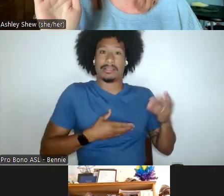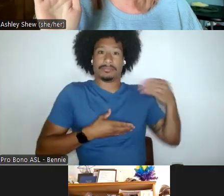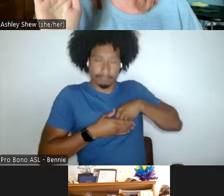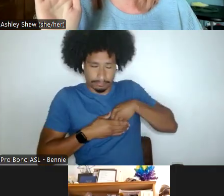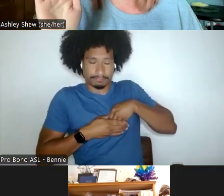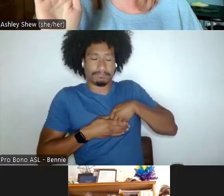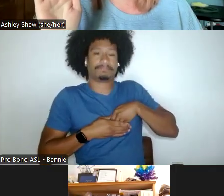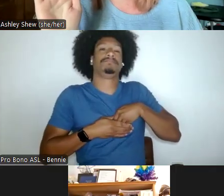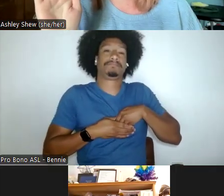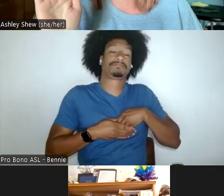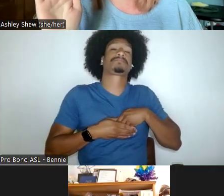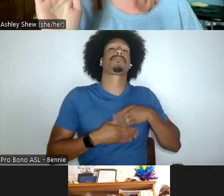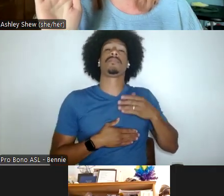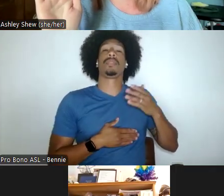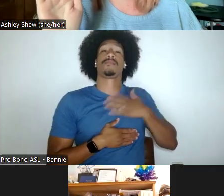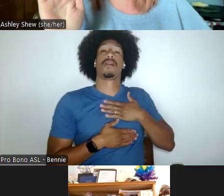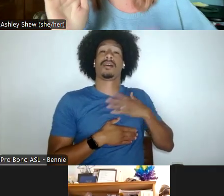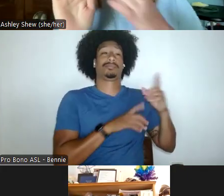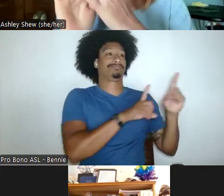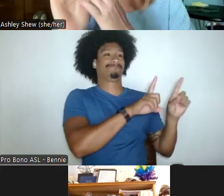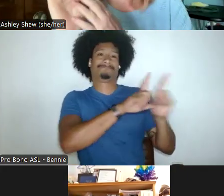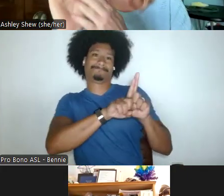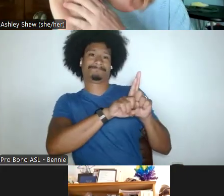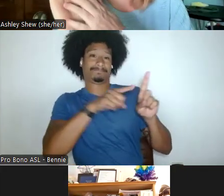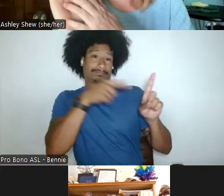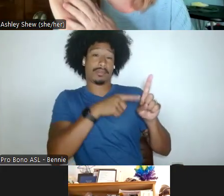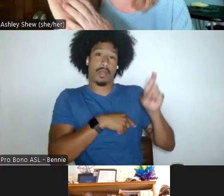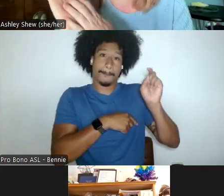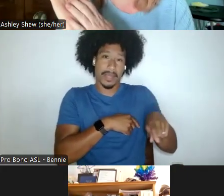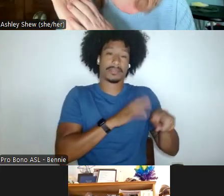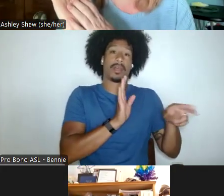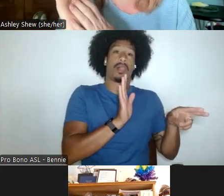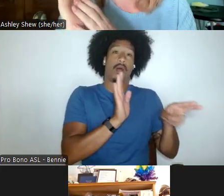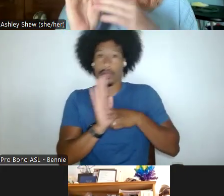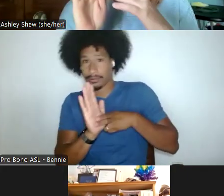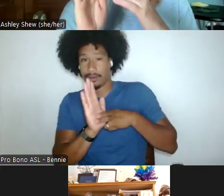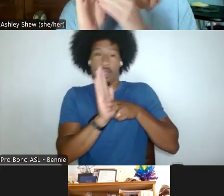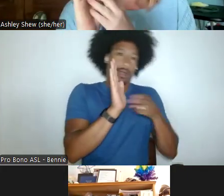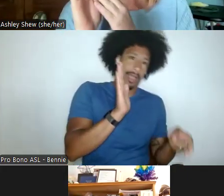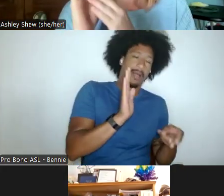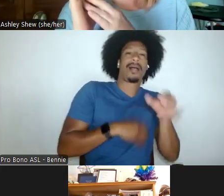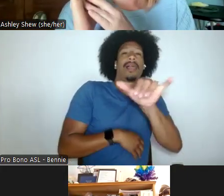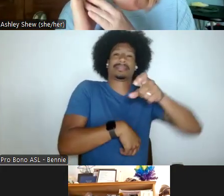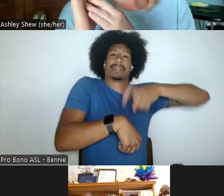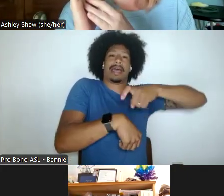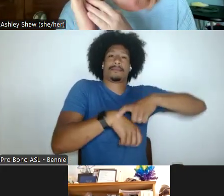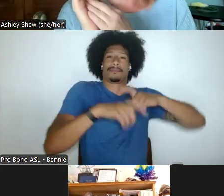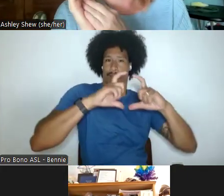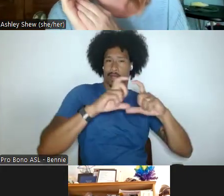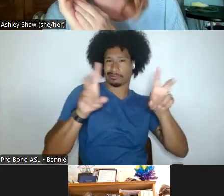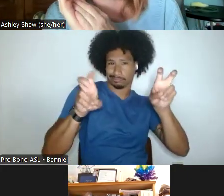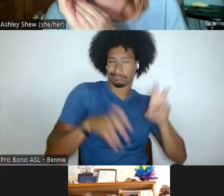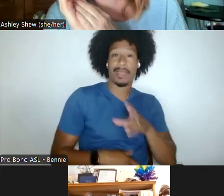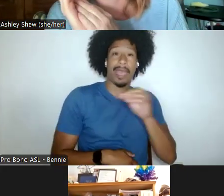your personal attendant, your personal care attendant has to log in and log out of like a time clock. And it does send information